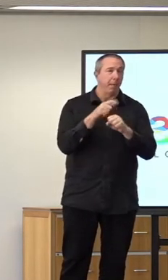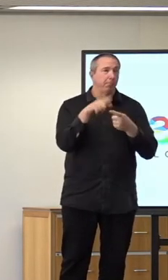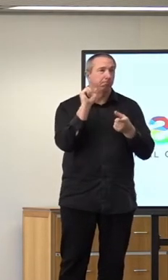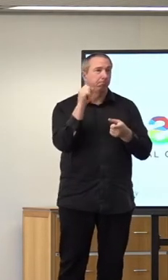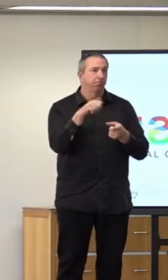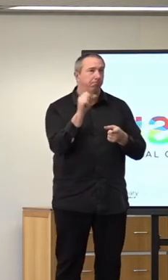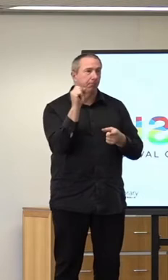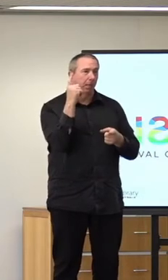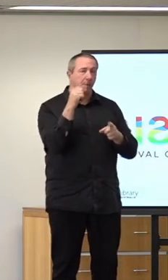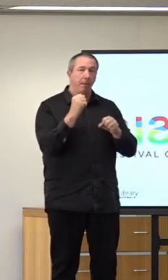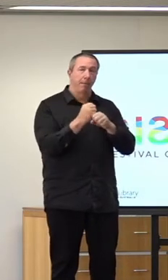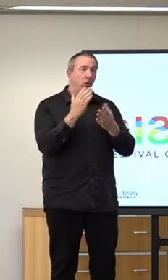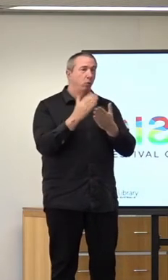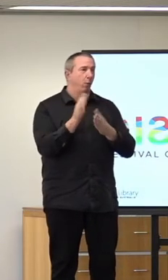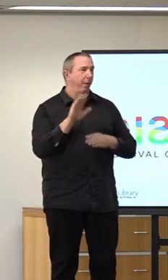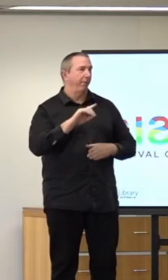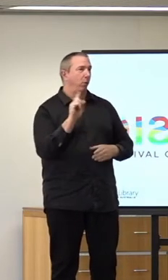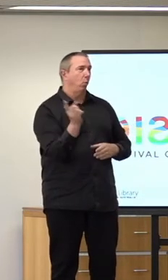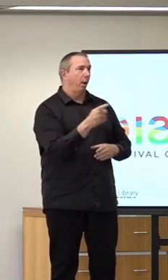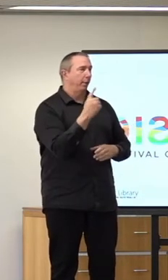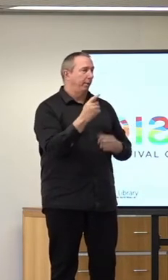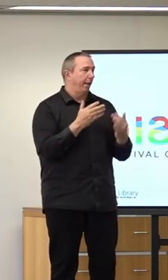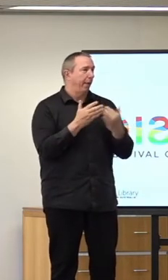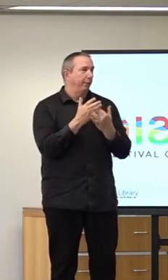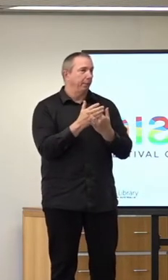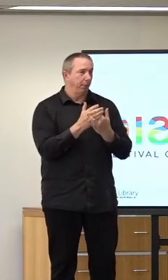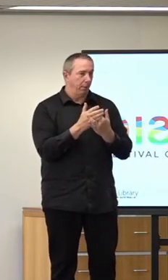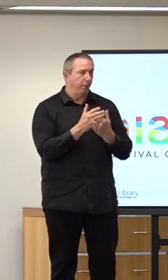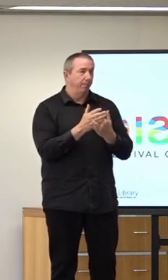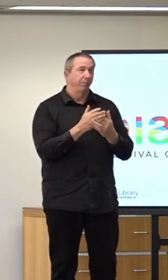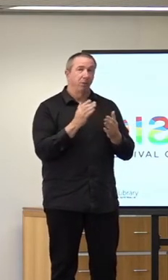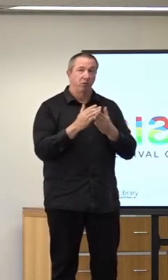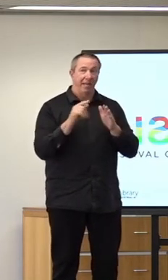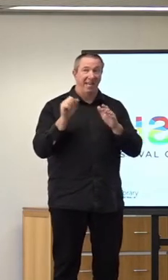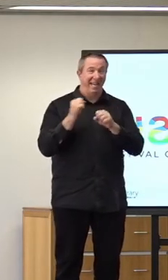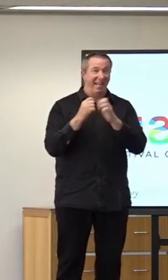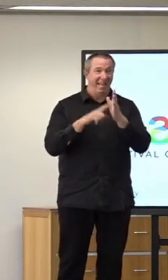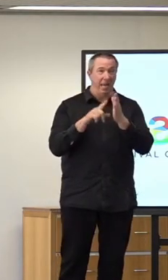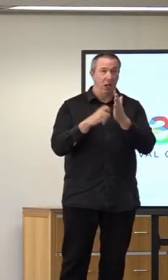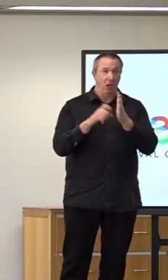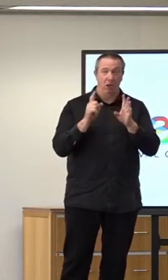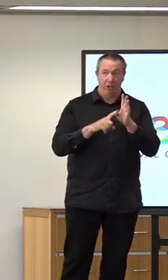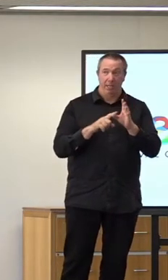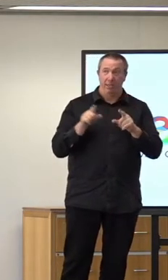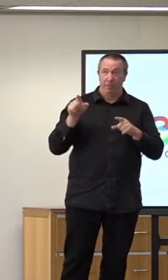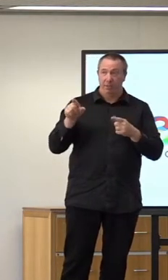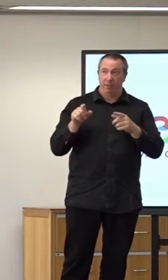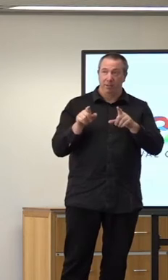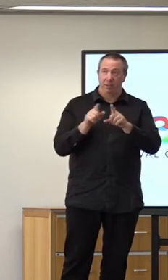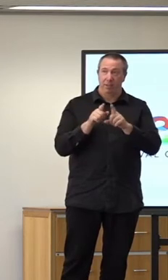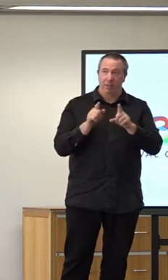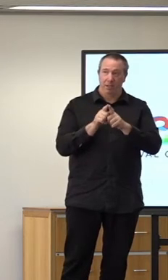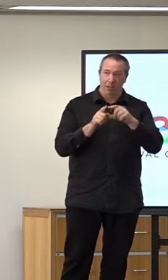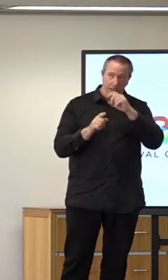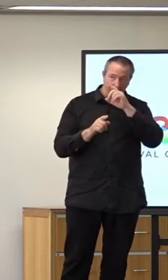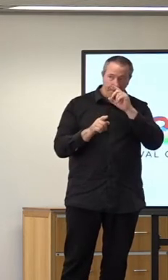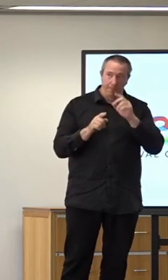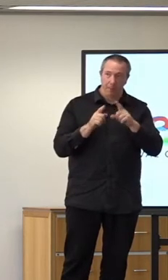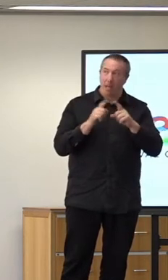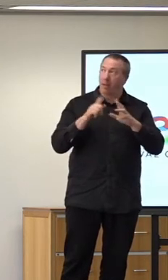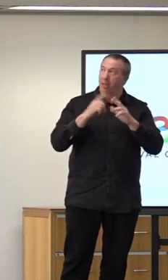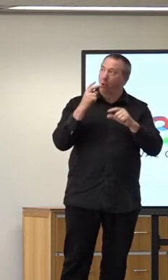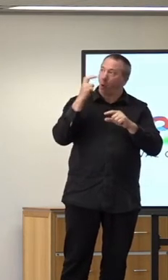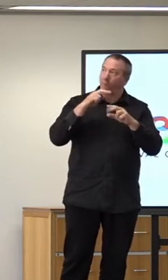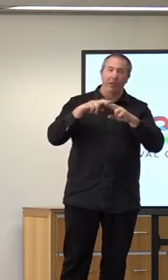absolutely everyone. And I think there's certainly that gallery has not necessarily been helped by that monolith of a building as